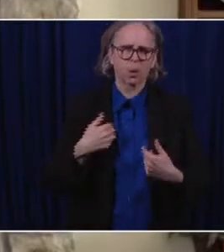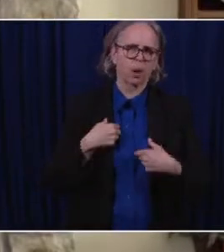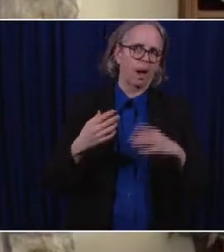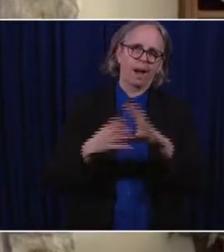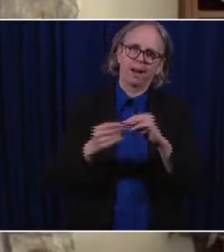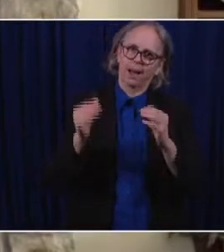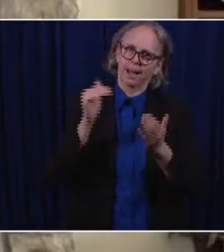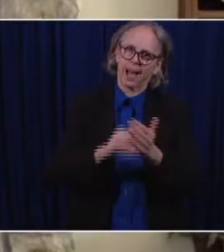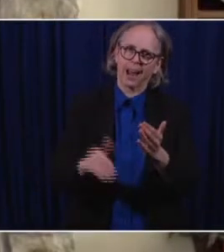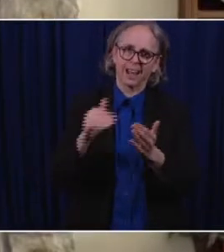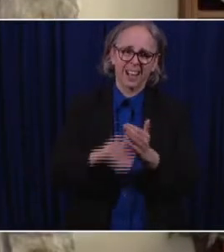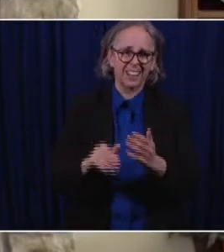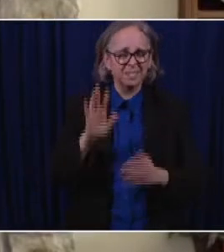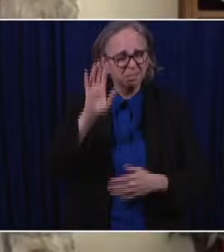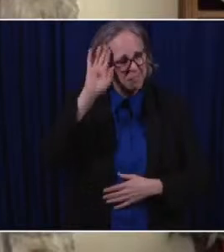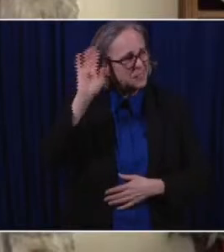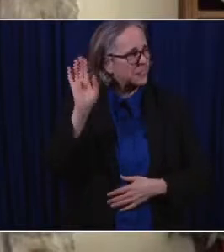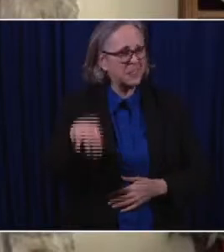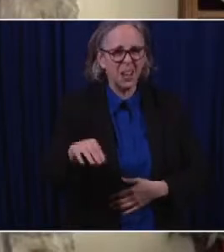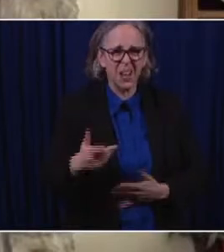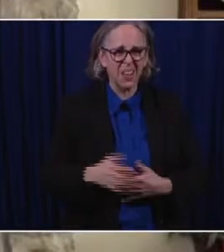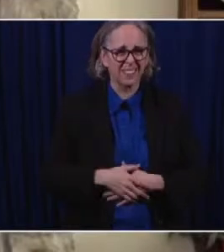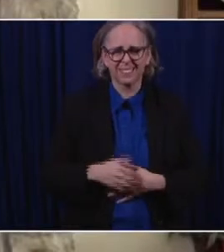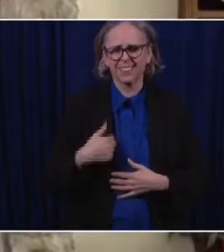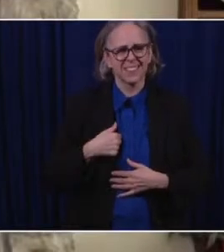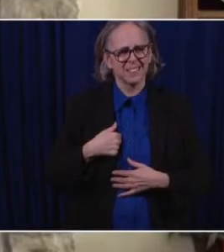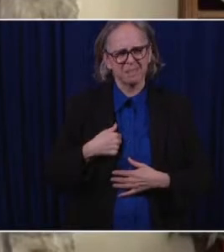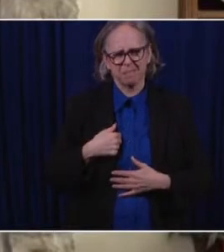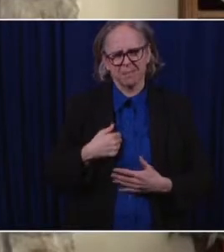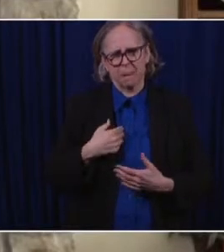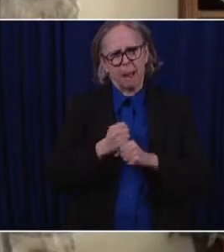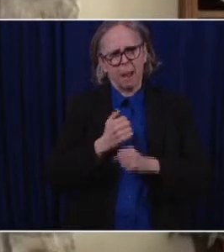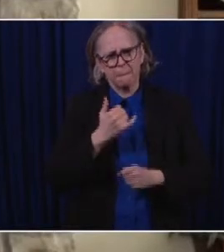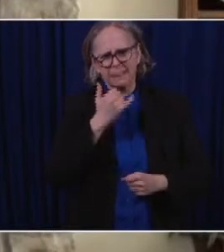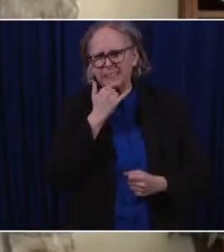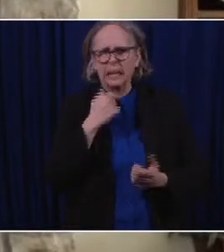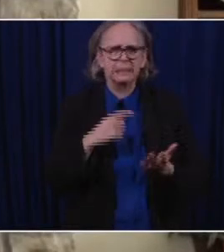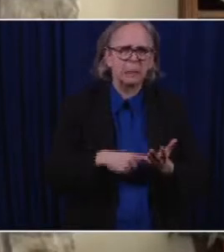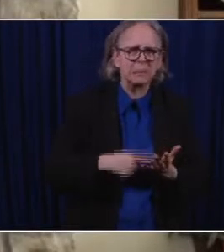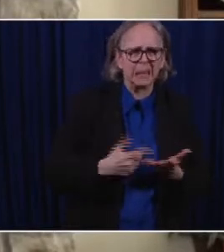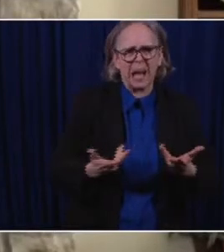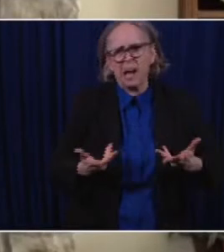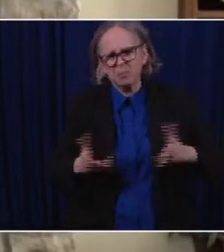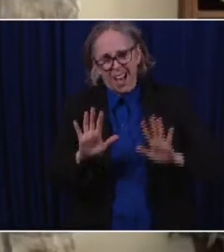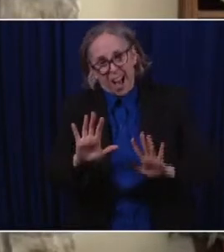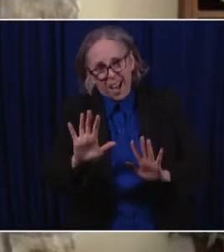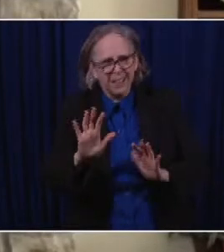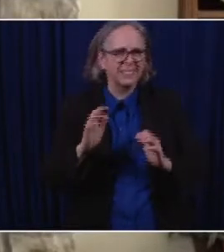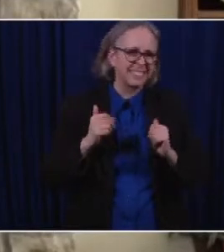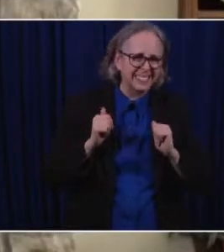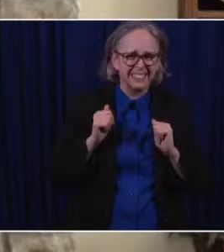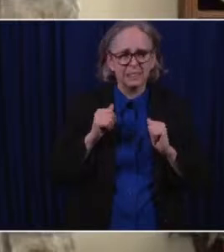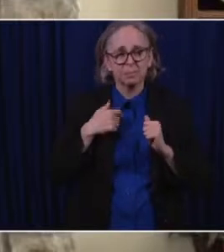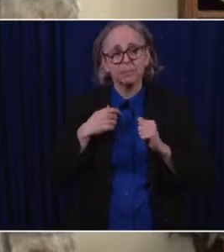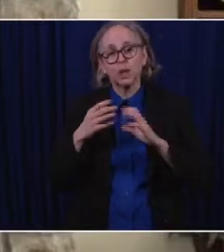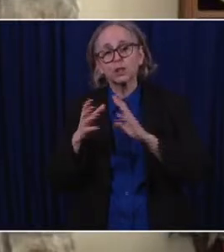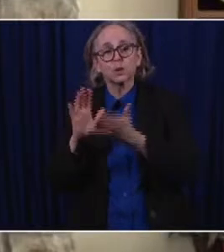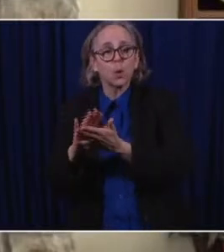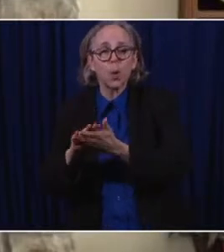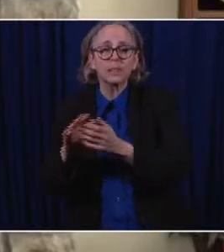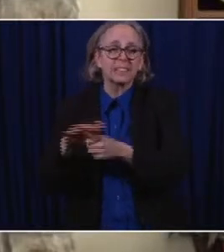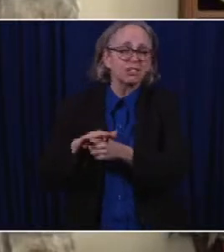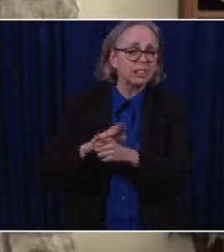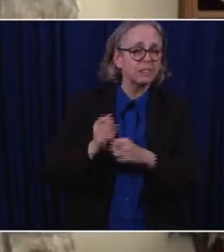I do this sometimes. I talk about school districts and I talk about this but really, it's just about kids,